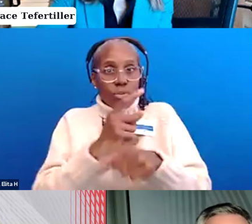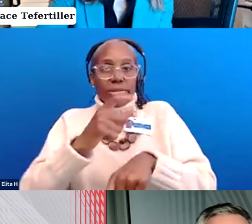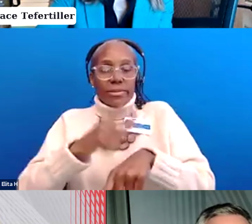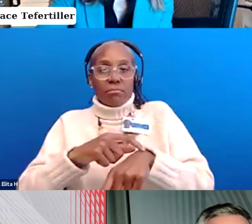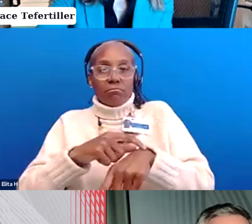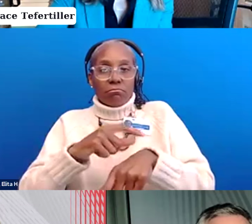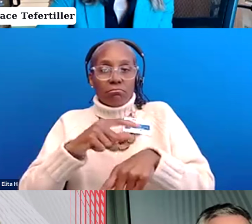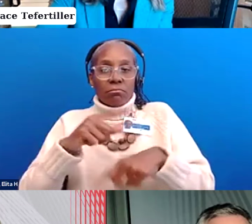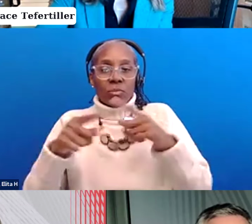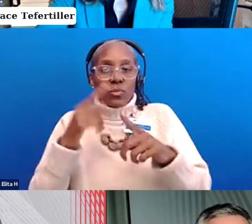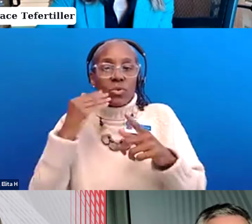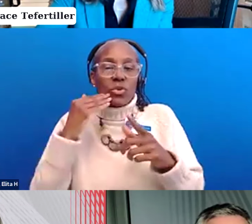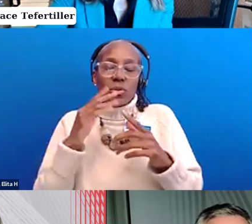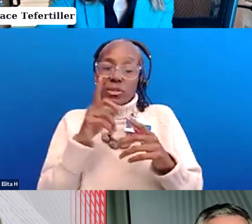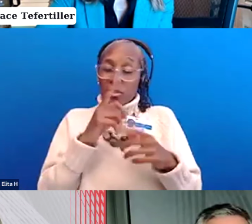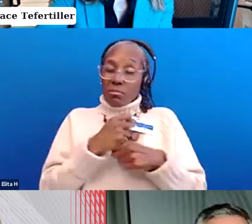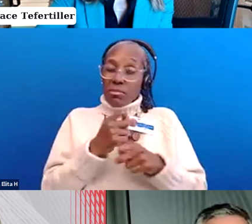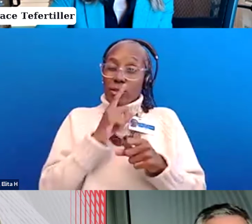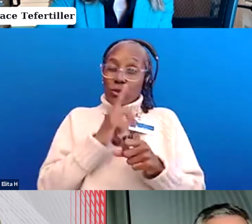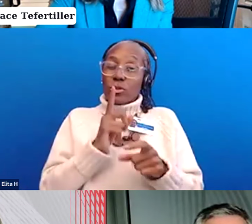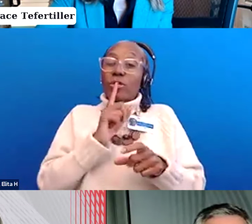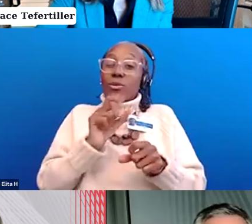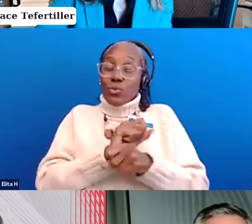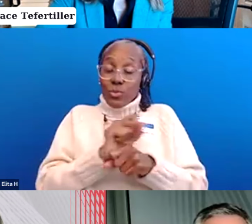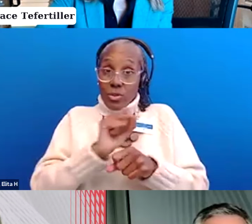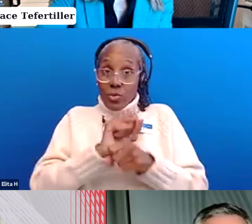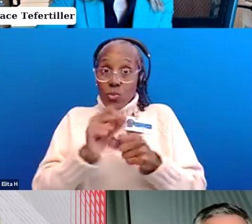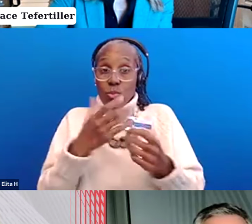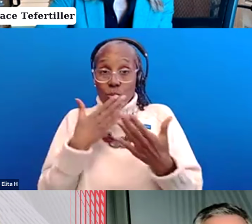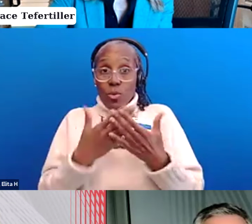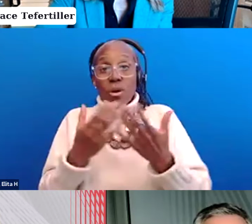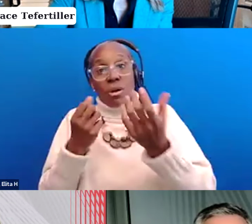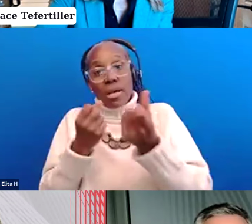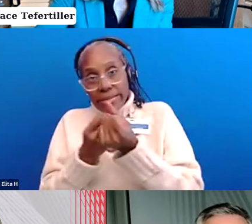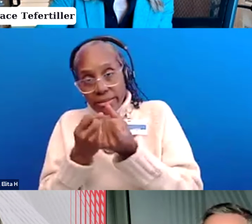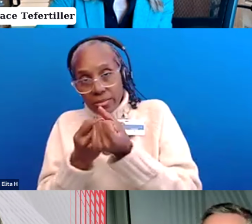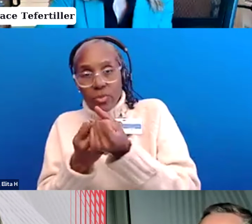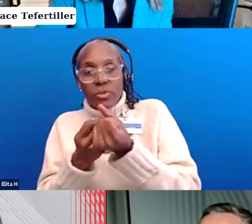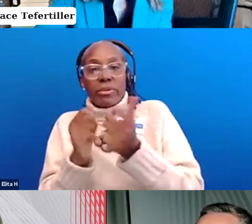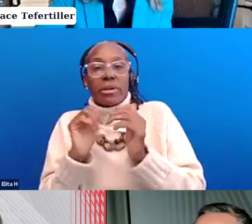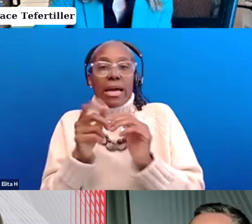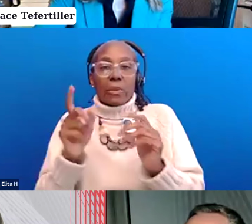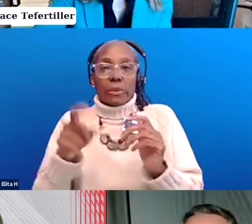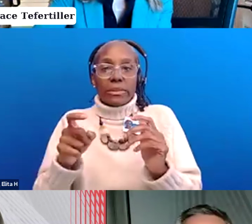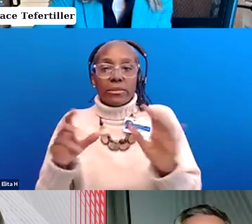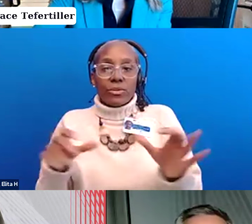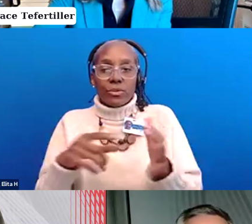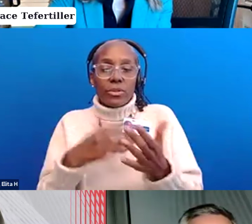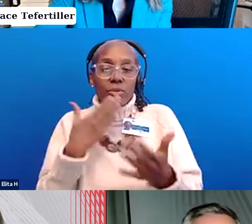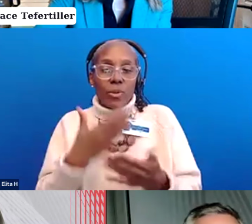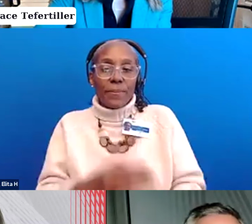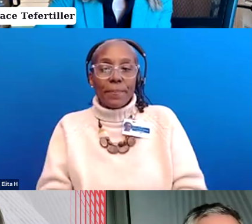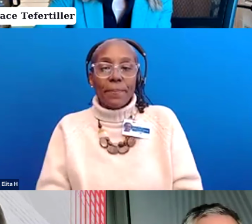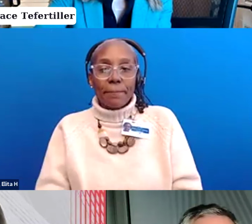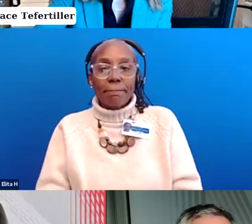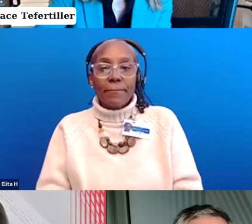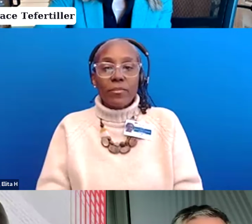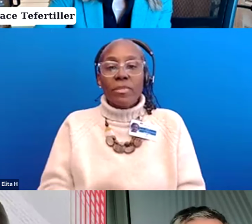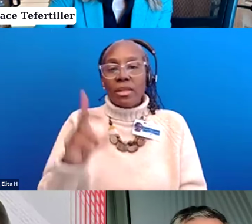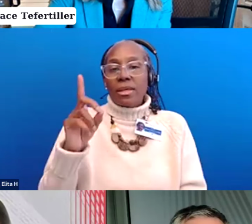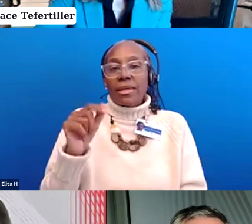that how to make sure this works really well and we can support in the way that it's needed to do this well. Thank you. If I